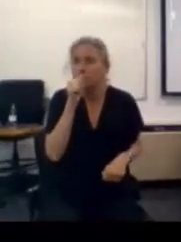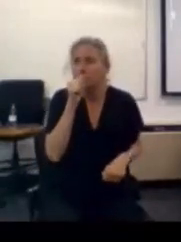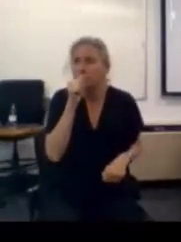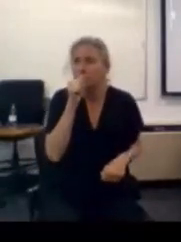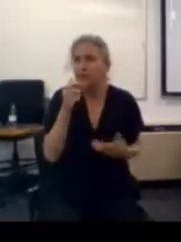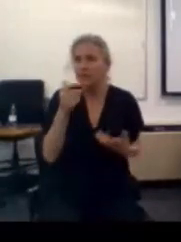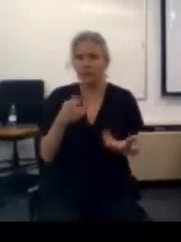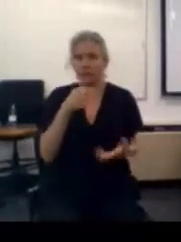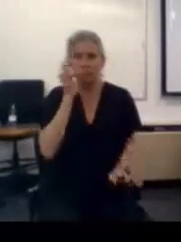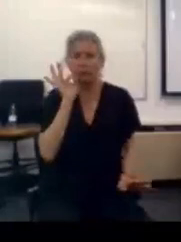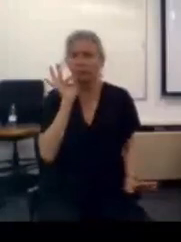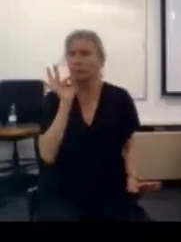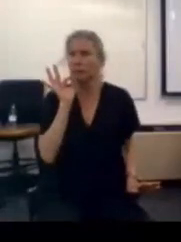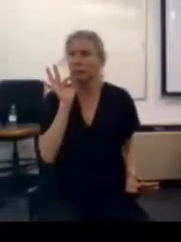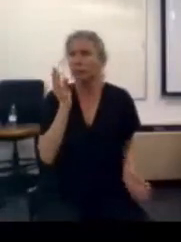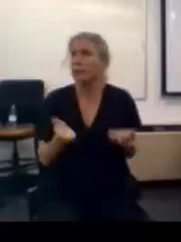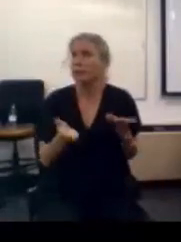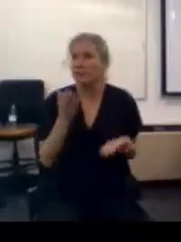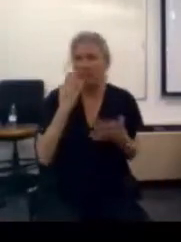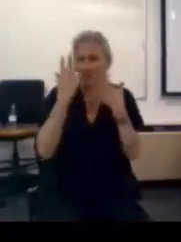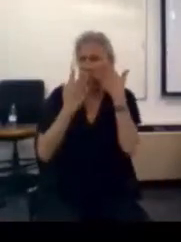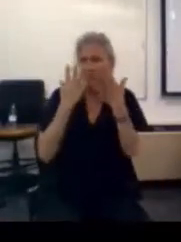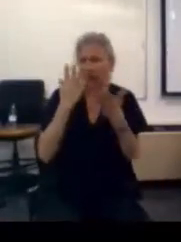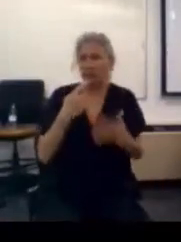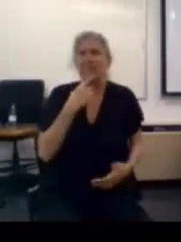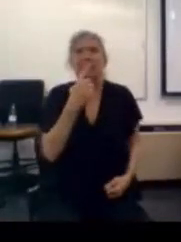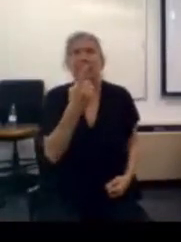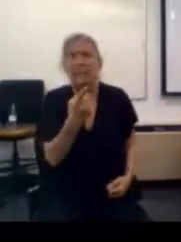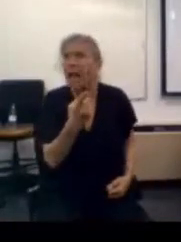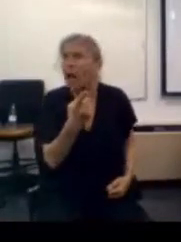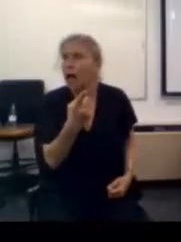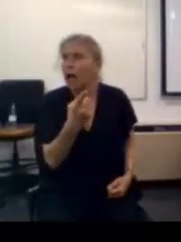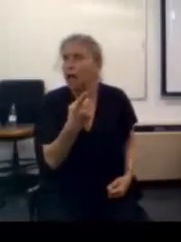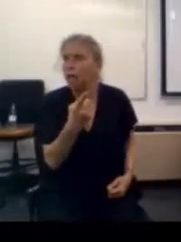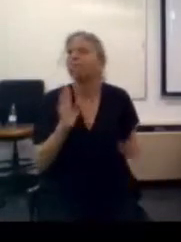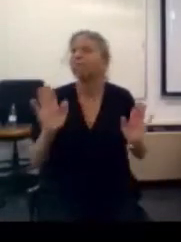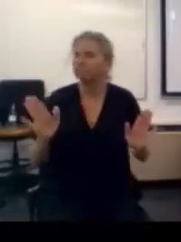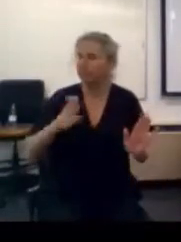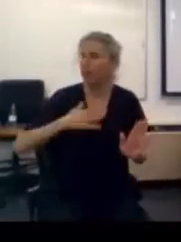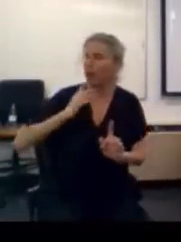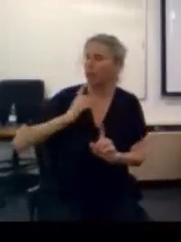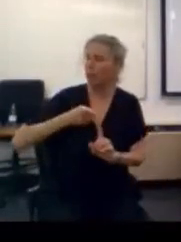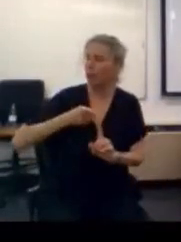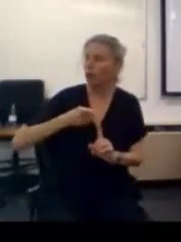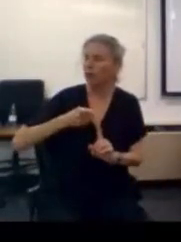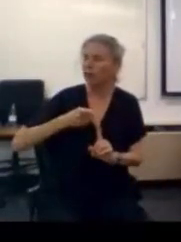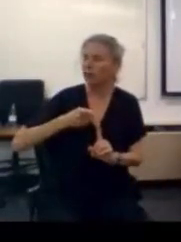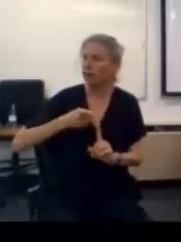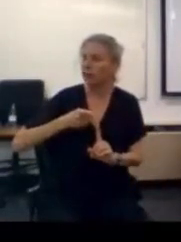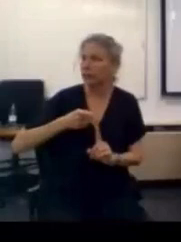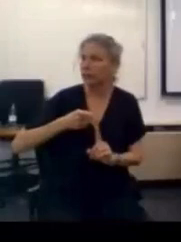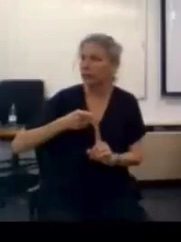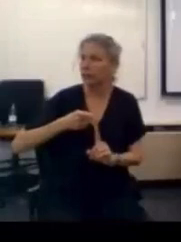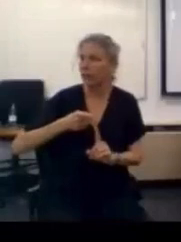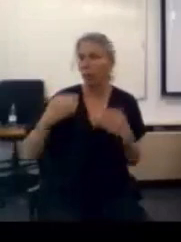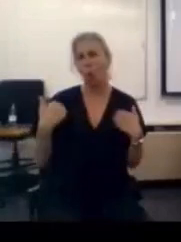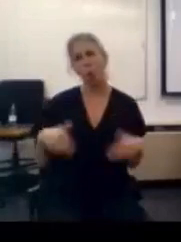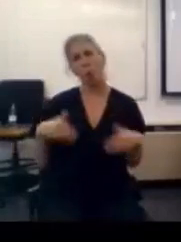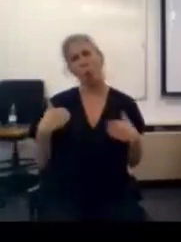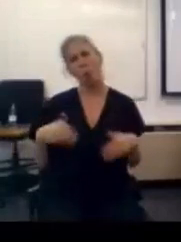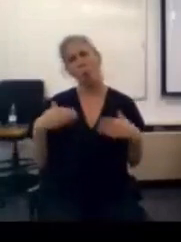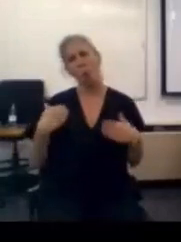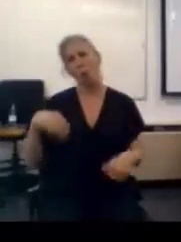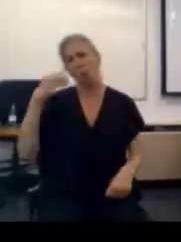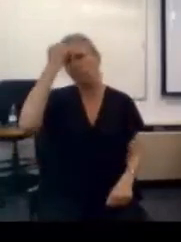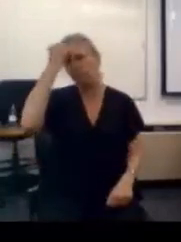anybody know. It's private. It's confidential. It may be embarrassing. So I say this. We have